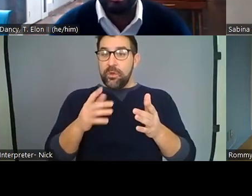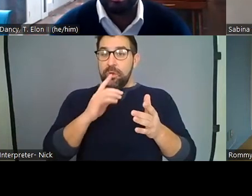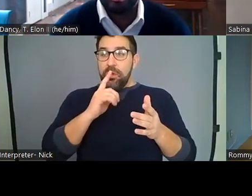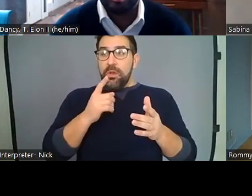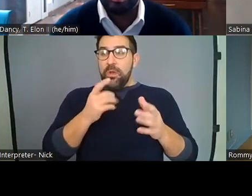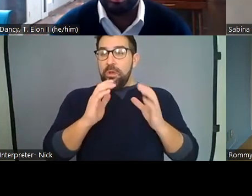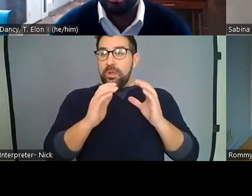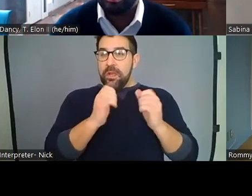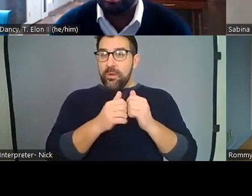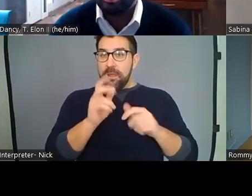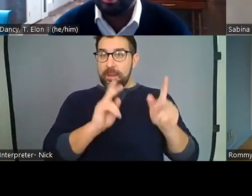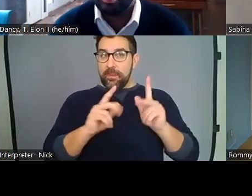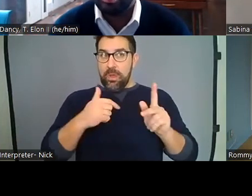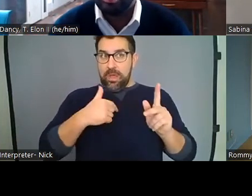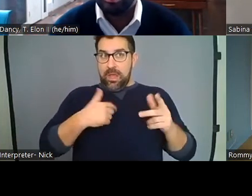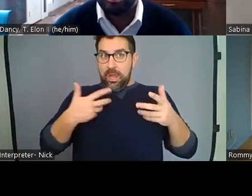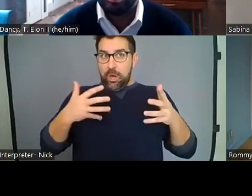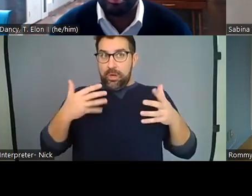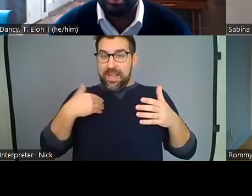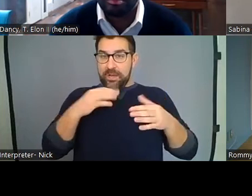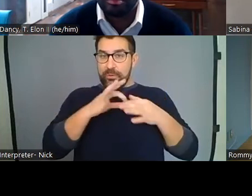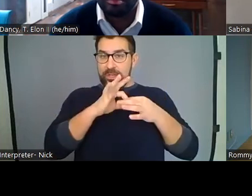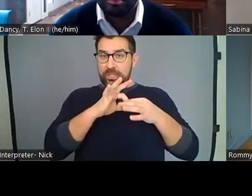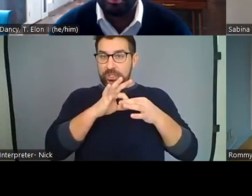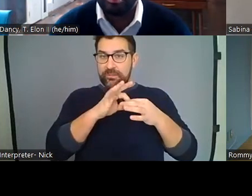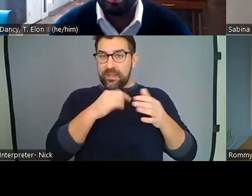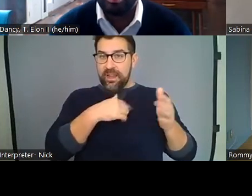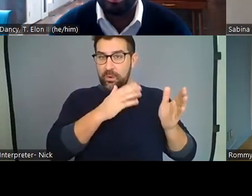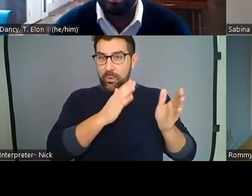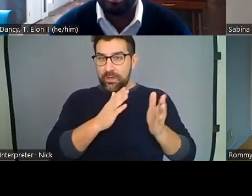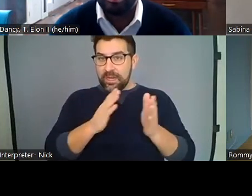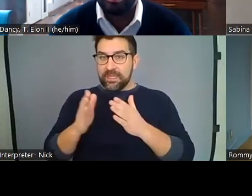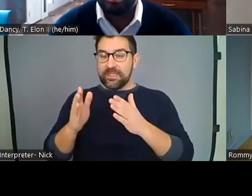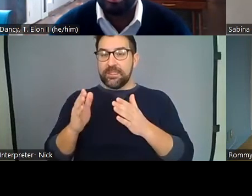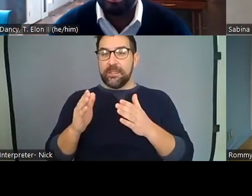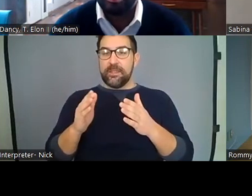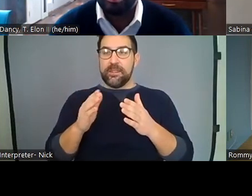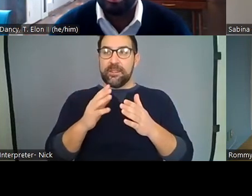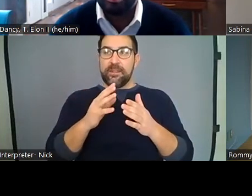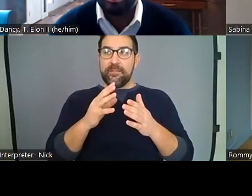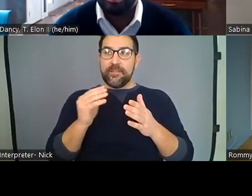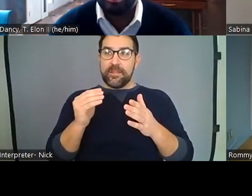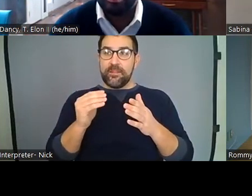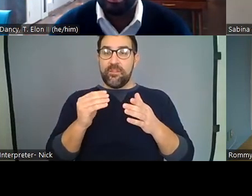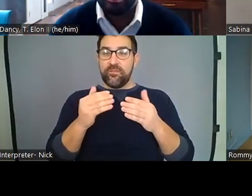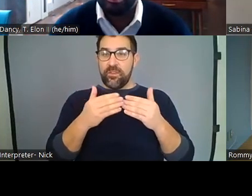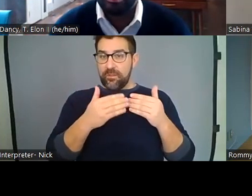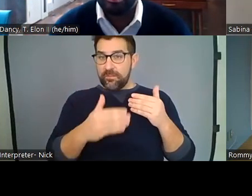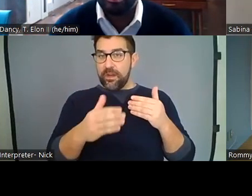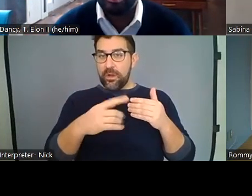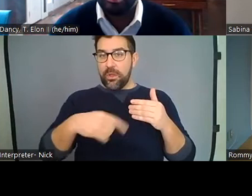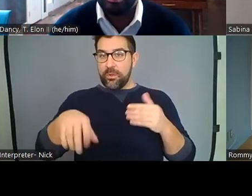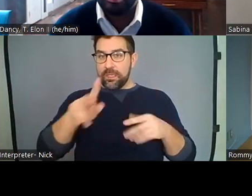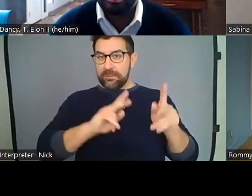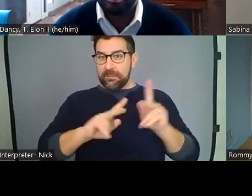communication with people who I already had relationships with in organizing, And from there, those people got